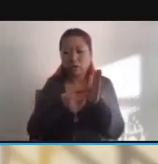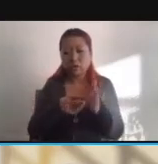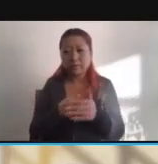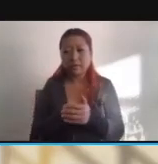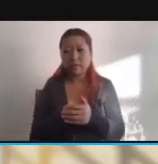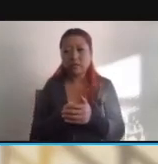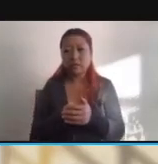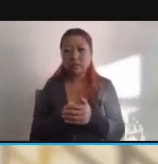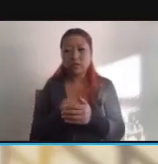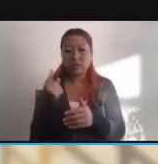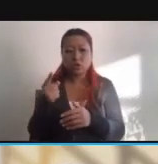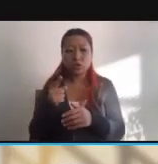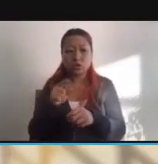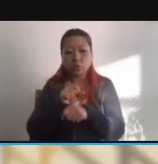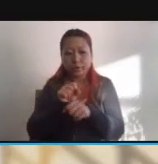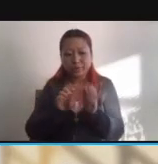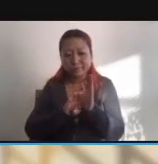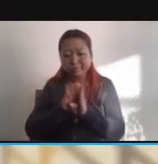the